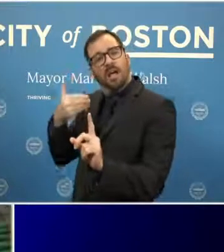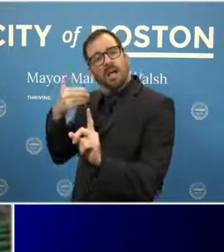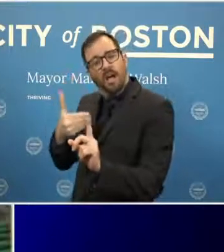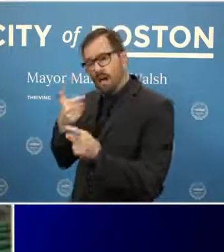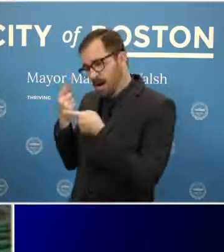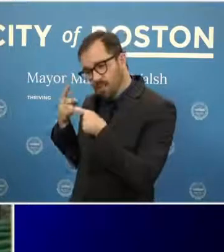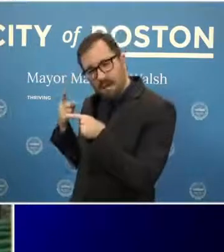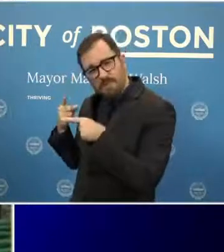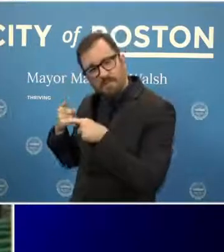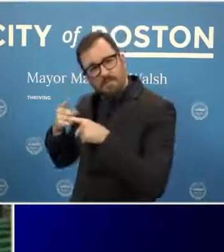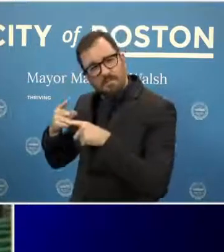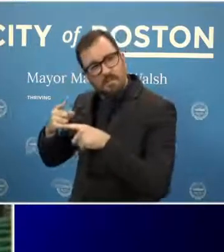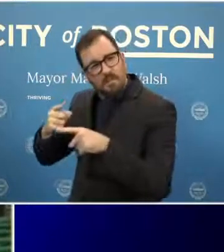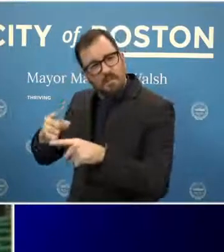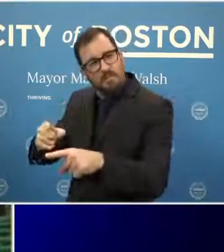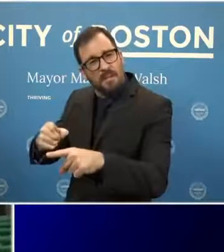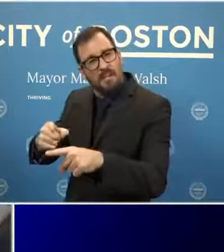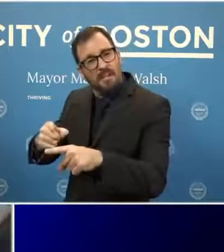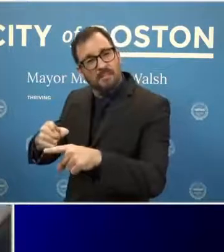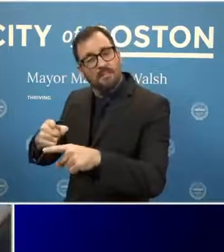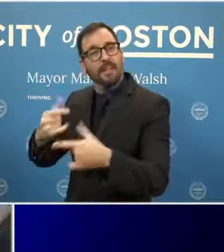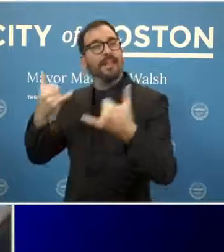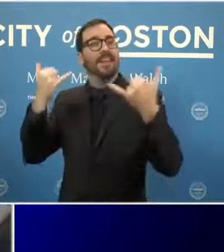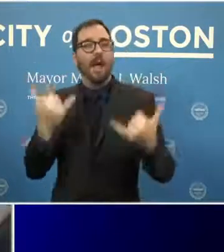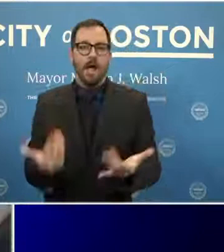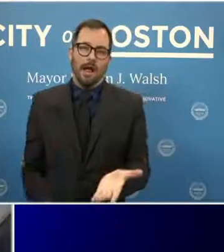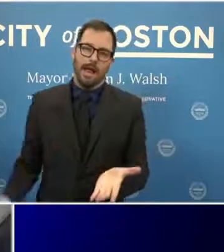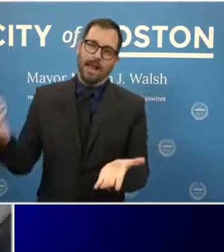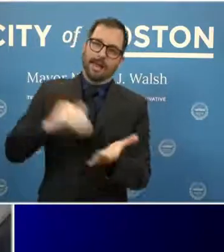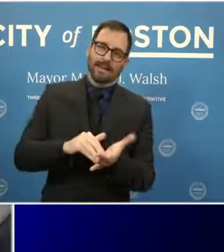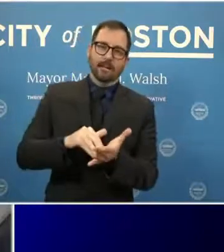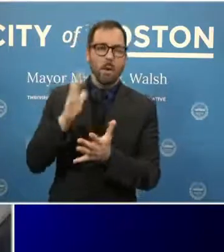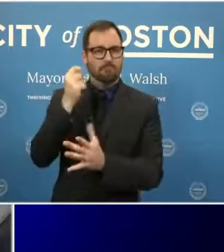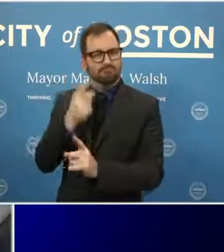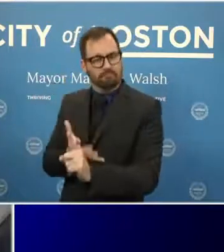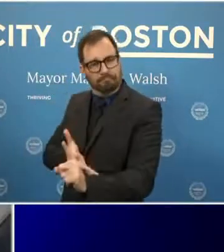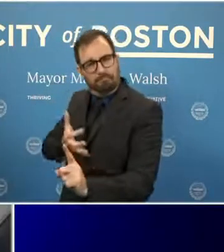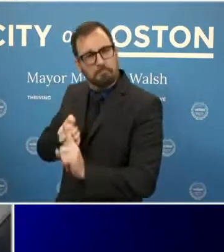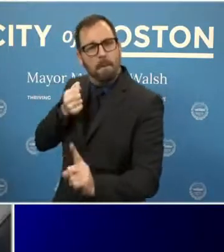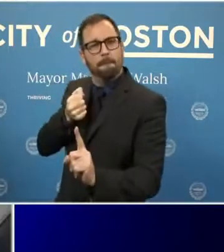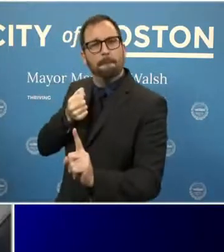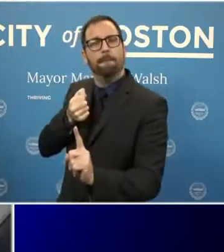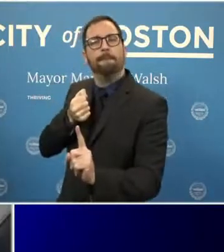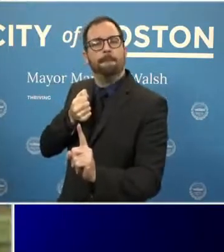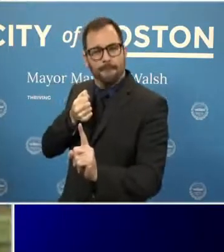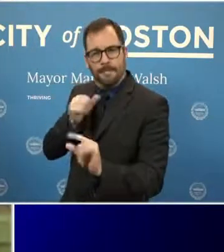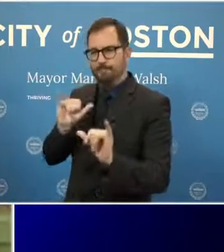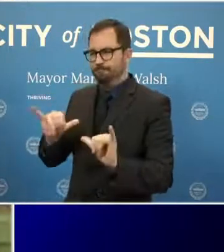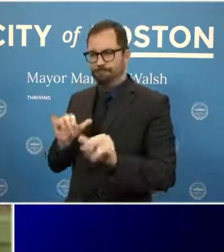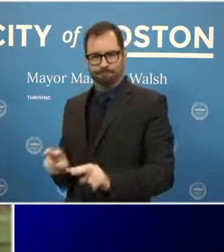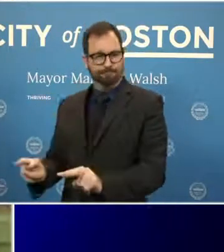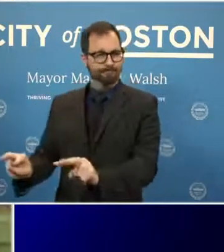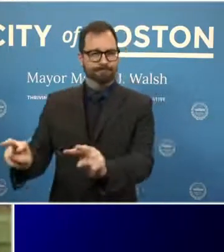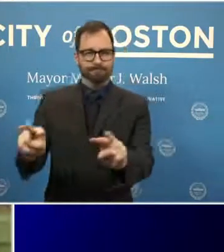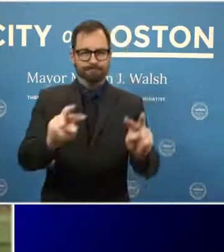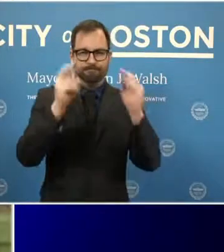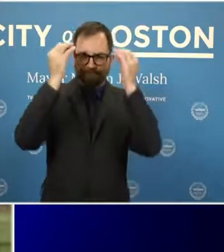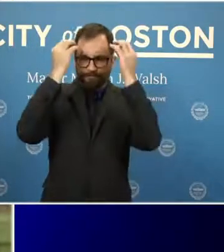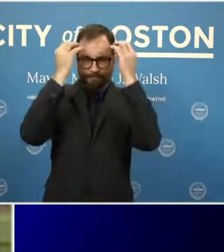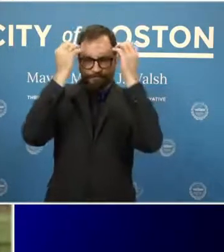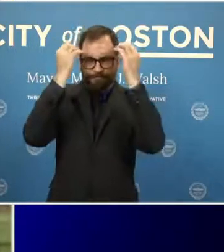more carefully at what we know these populations need and deserve and what they have been denied for too long. So many